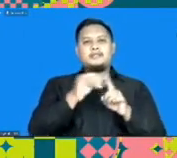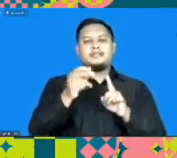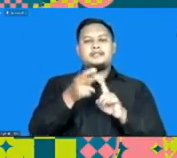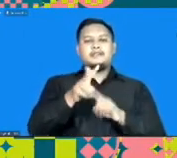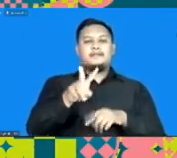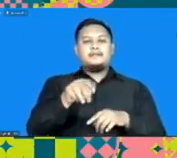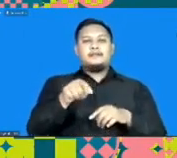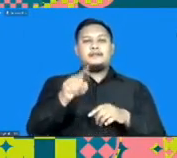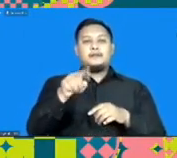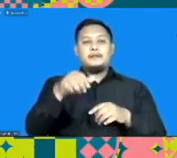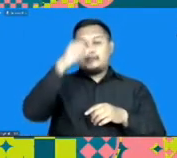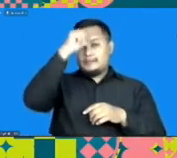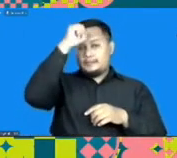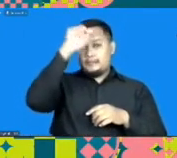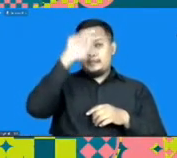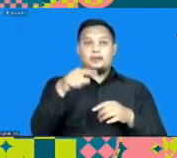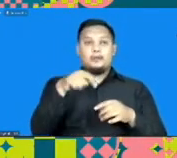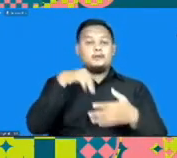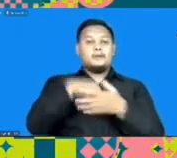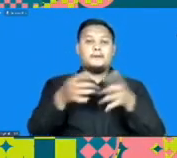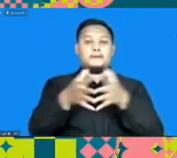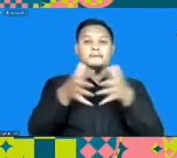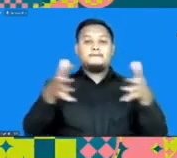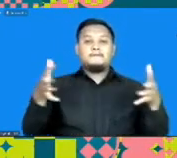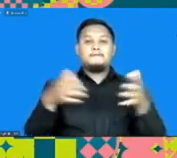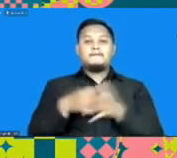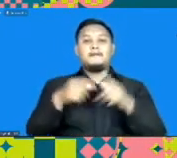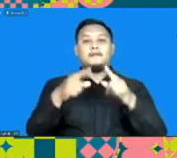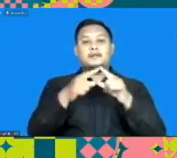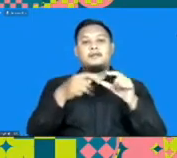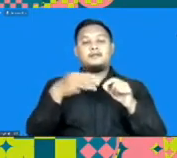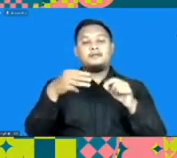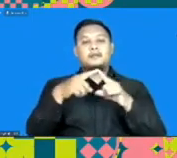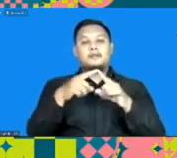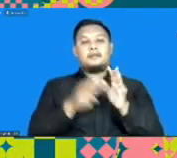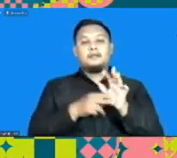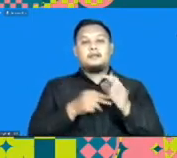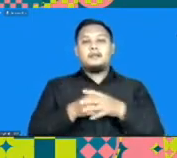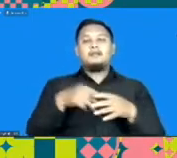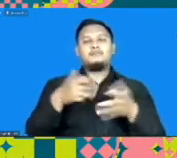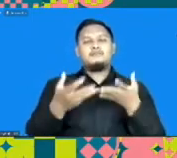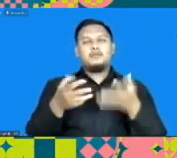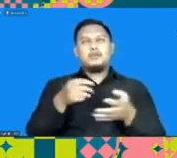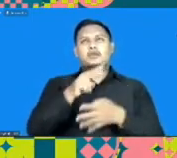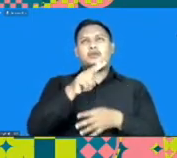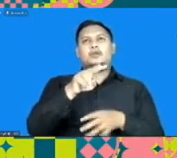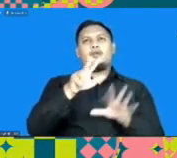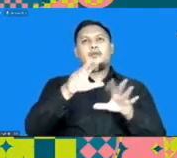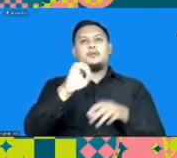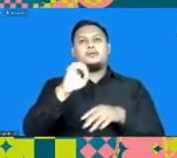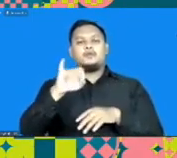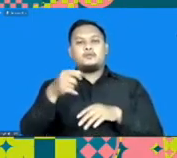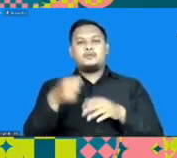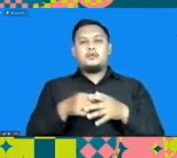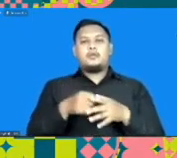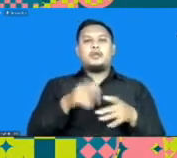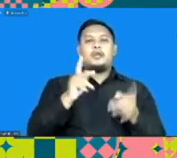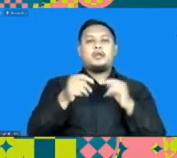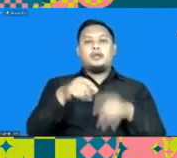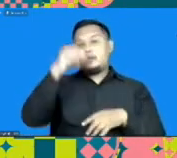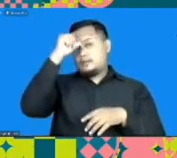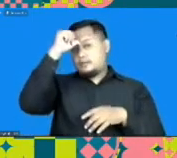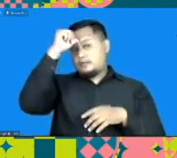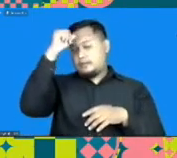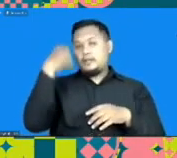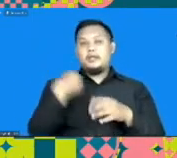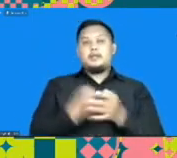is maybe 280 million. And then India, maybe over a billion, 1.4 billion or something. The amount of young